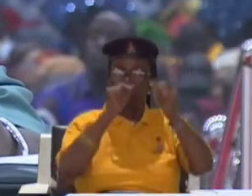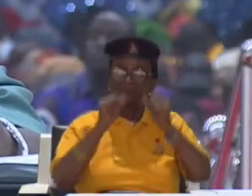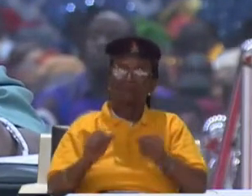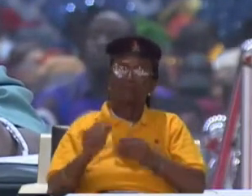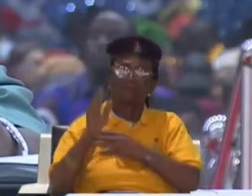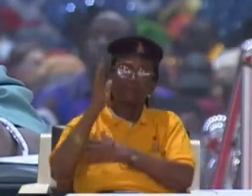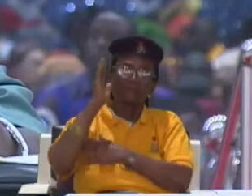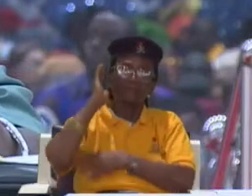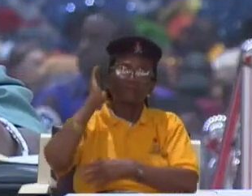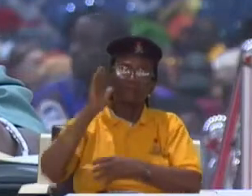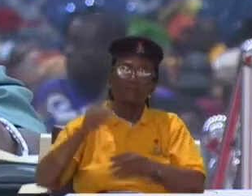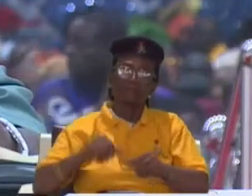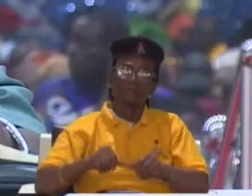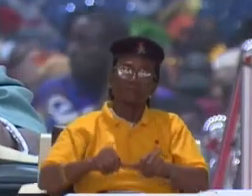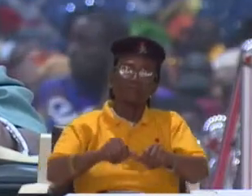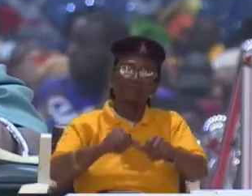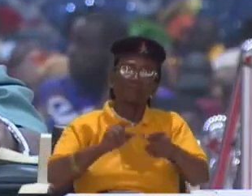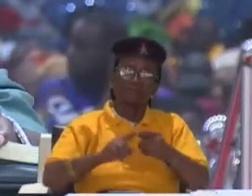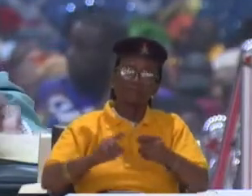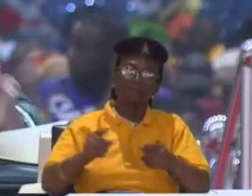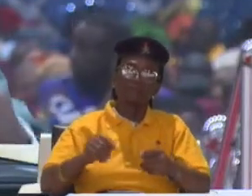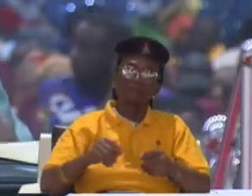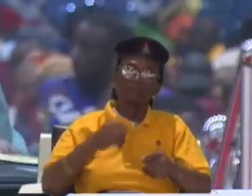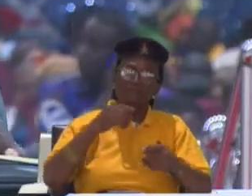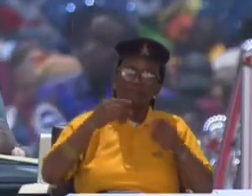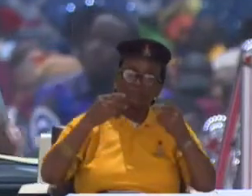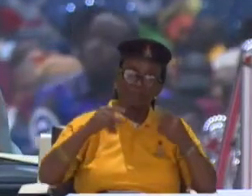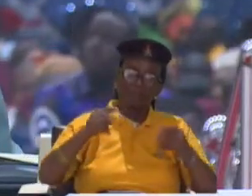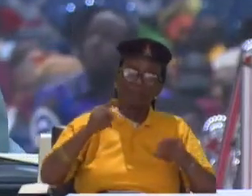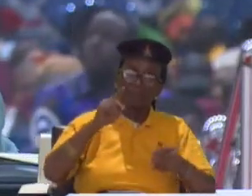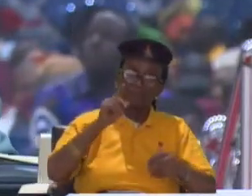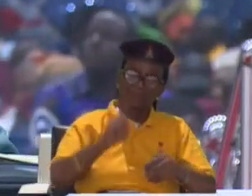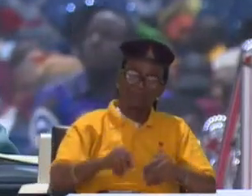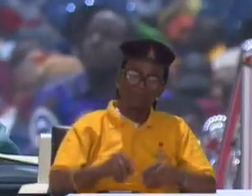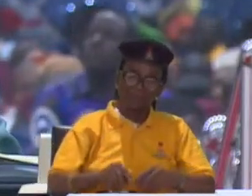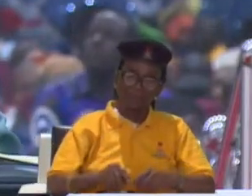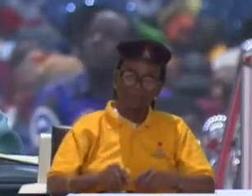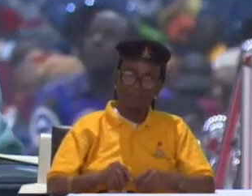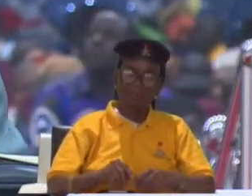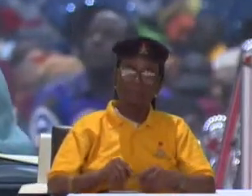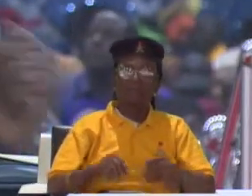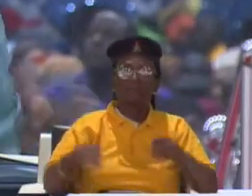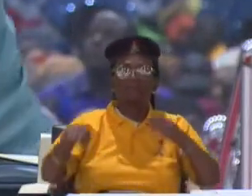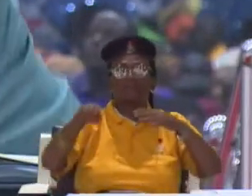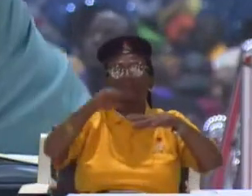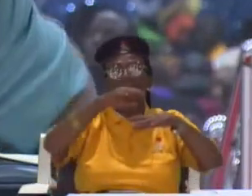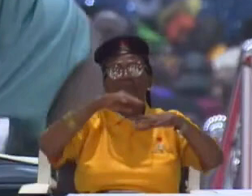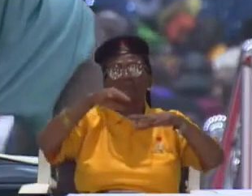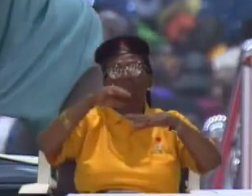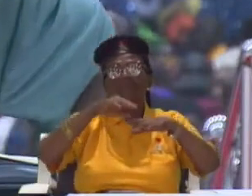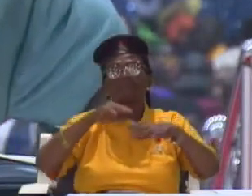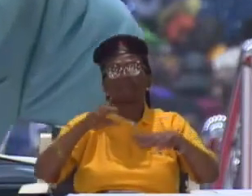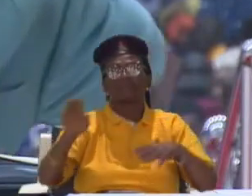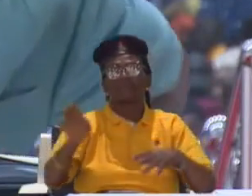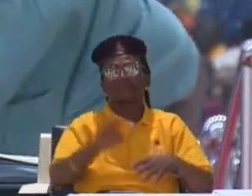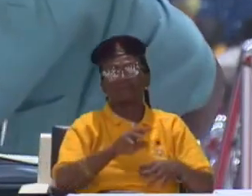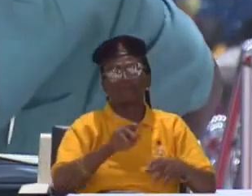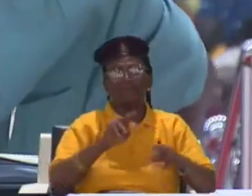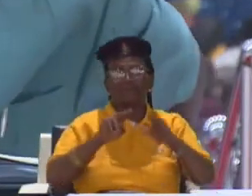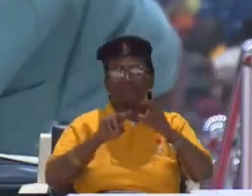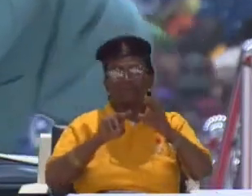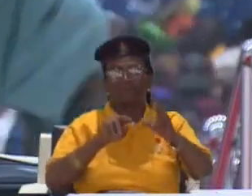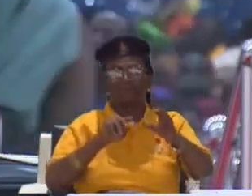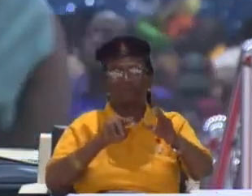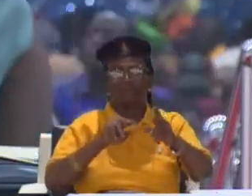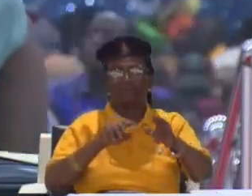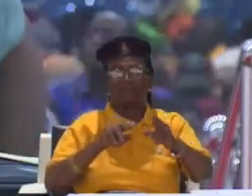you beyond your expectations. Olorun Olodumare yo se mu ki e ma se rere ju on ti e